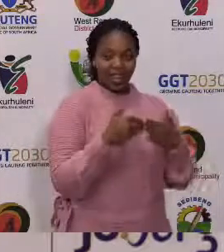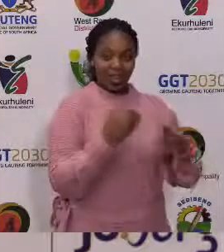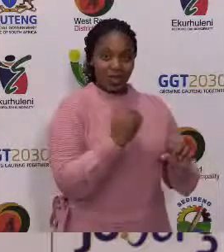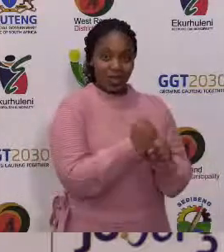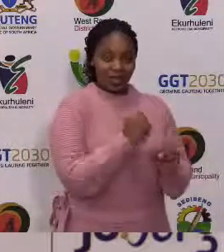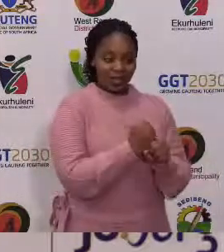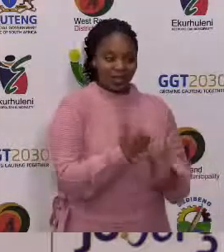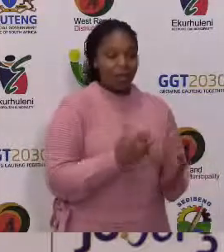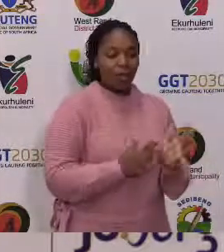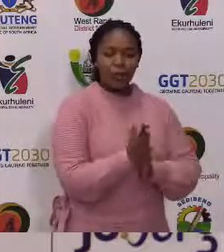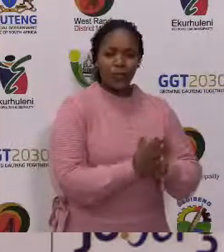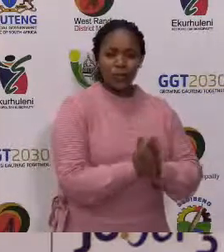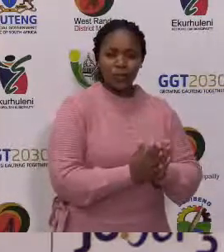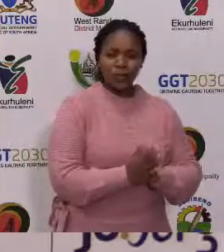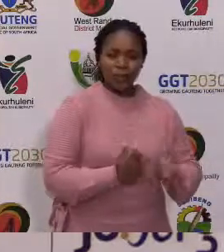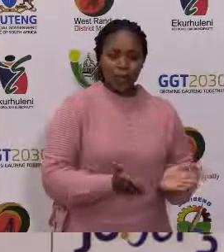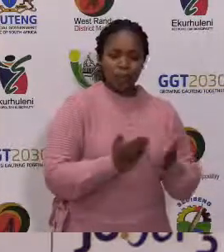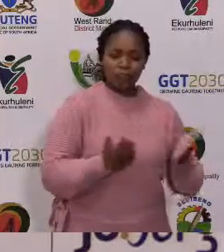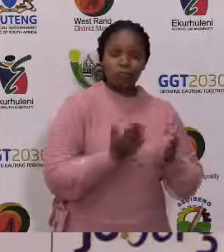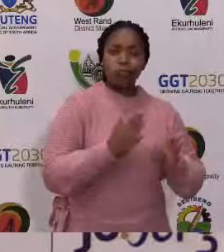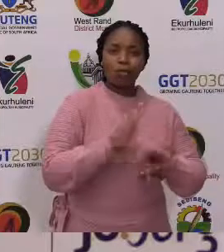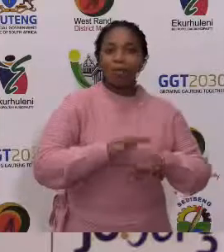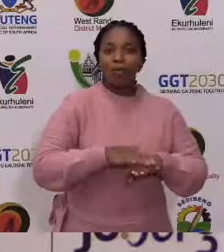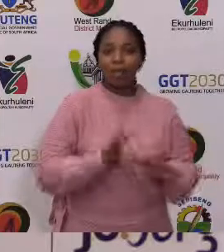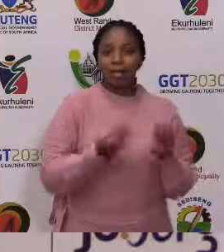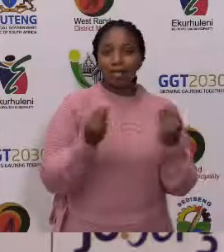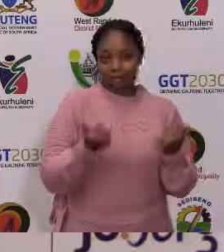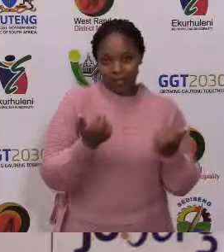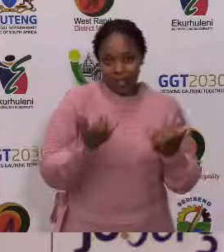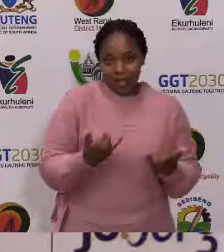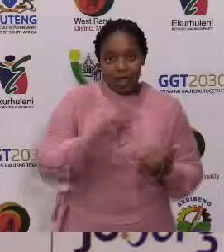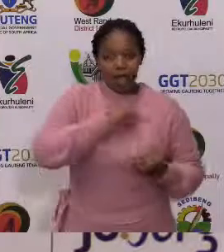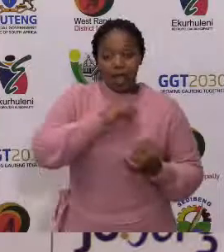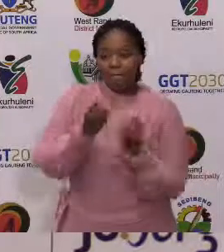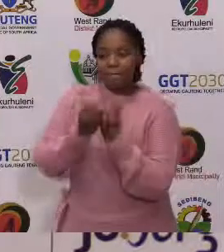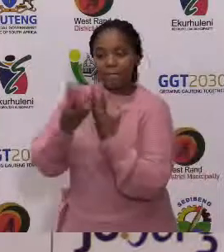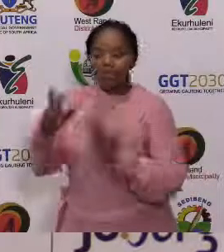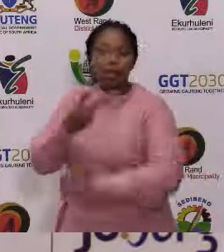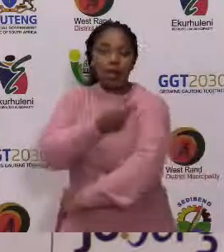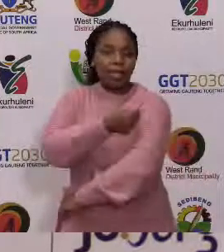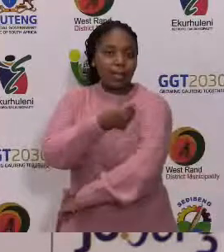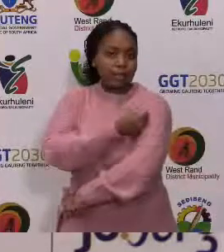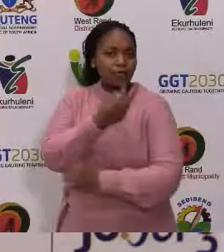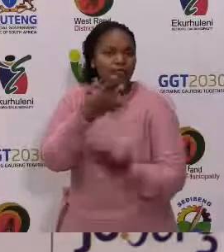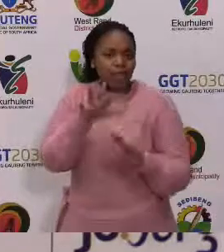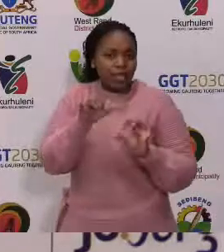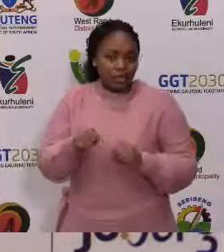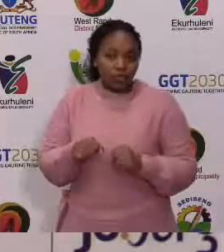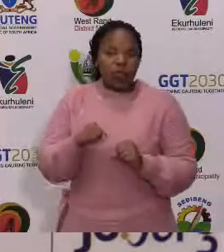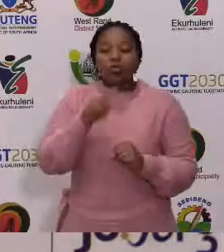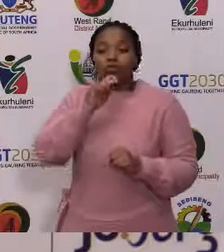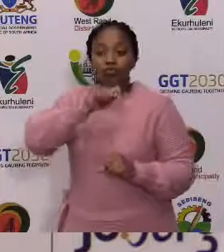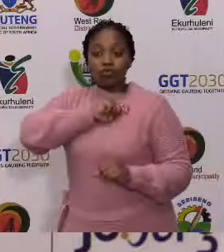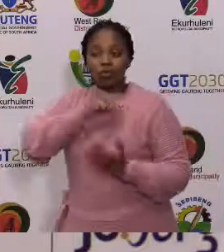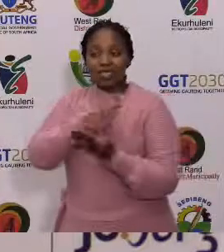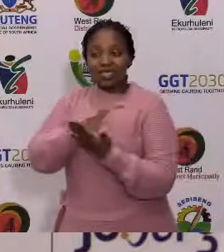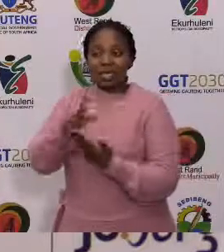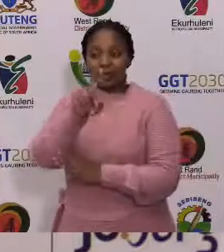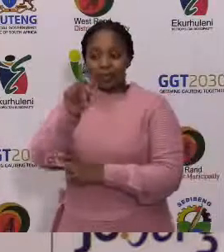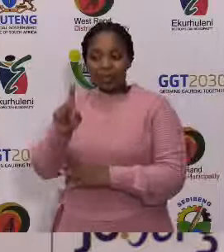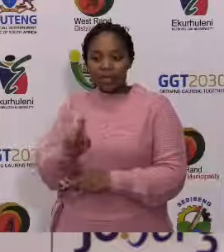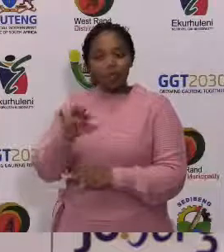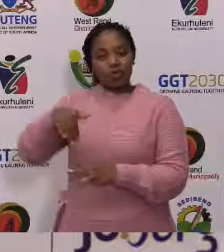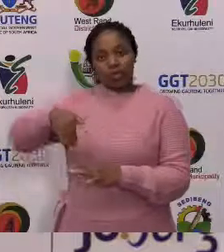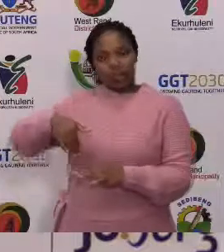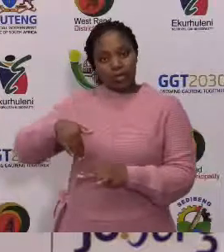motivated now because a lot of them have taken their vaccines. Of course, there are still healthcare workers who have not taken